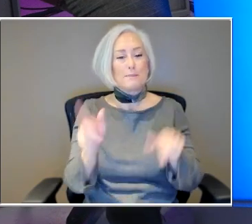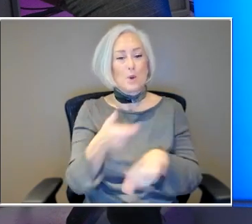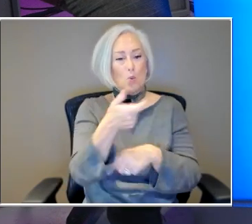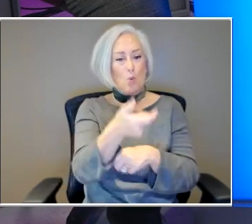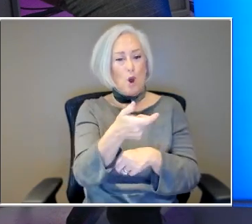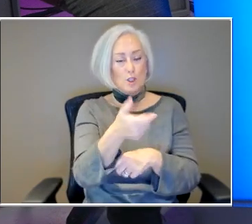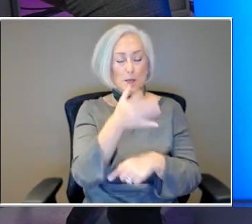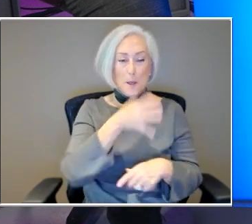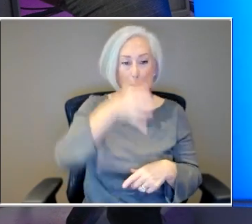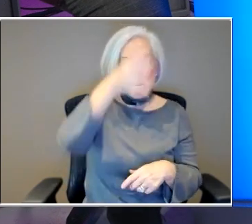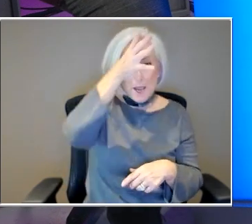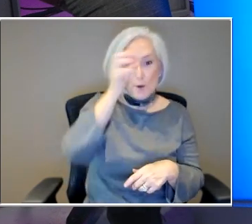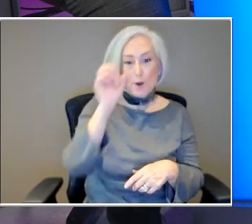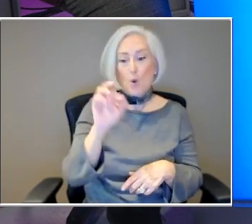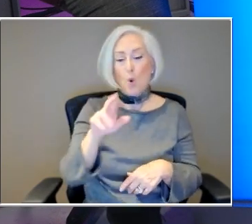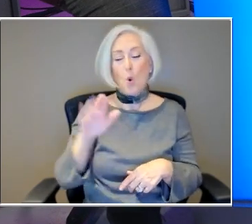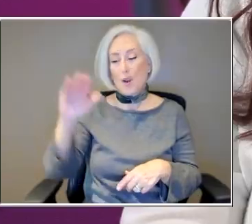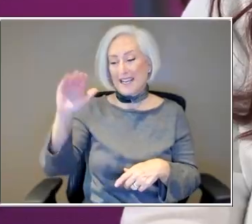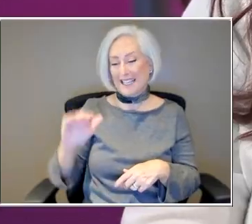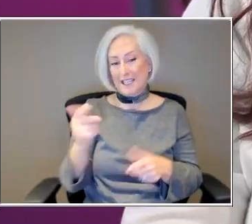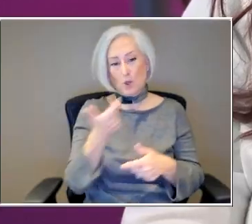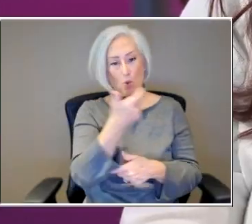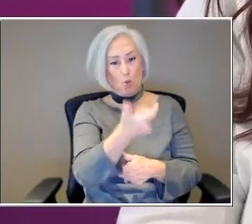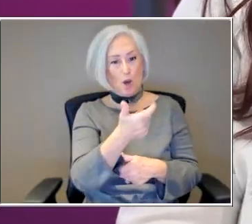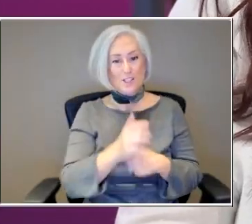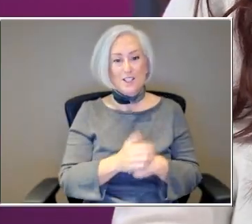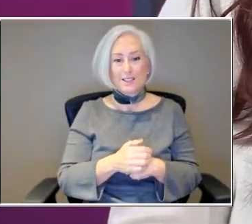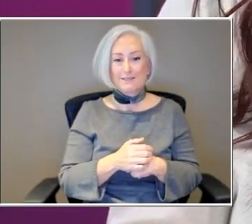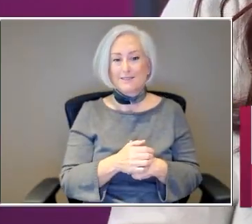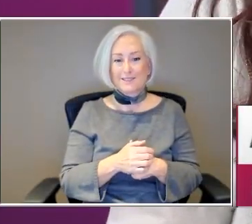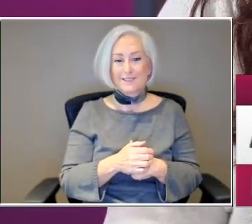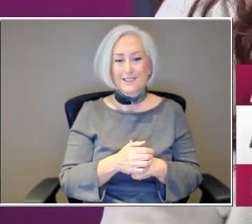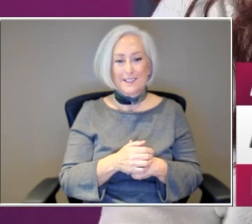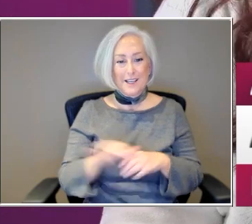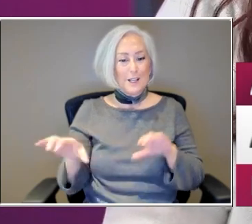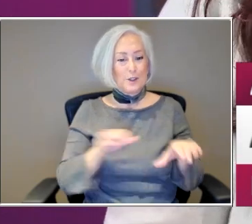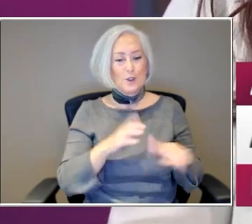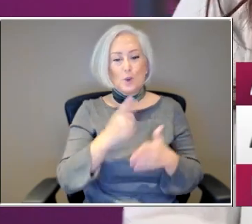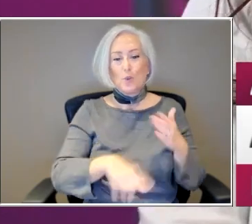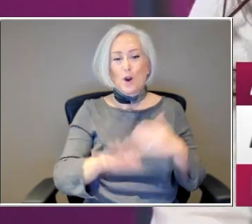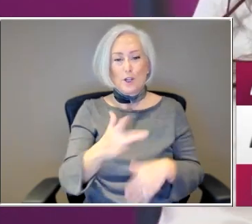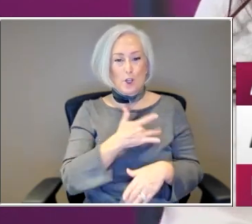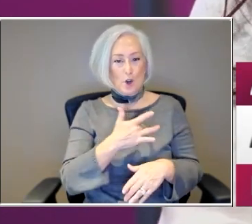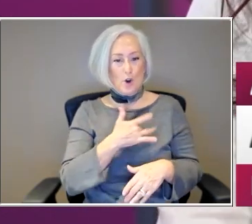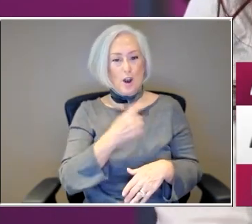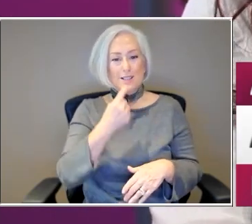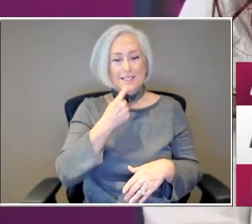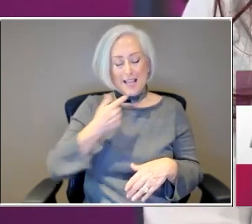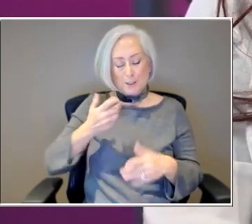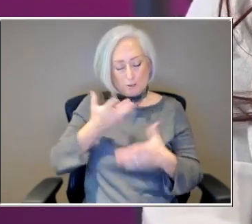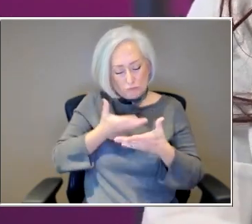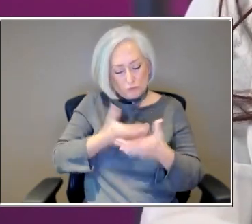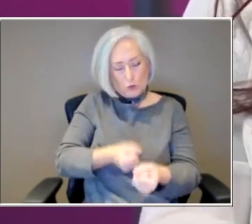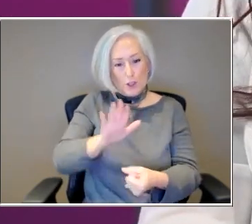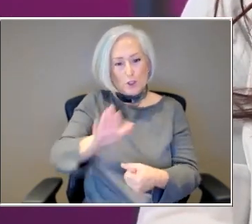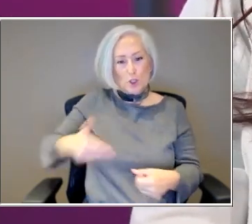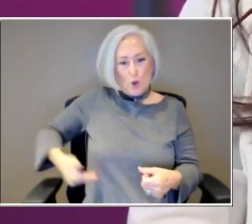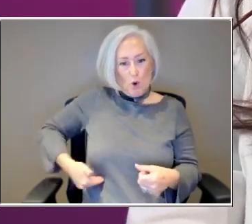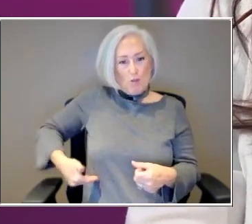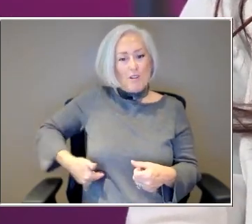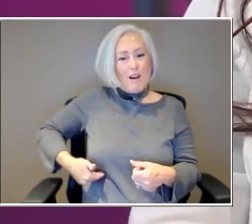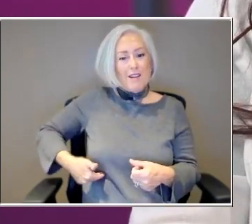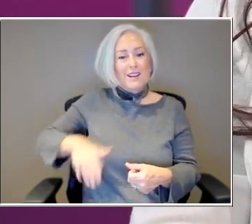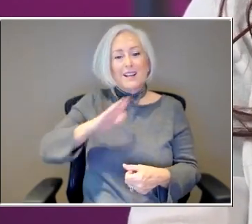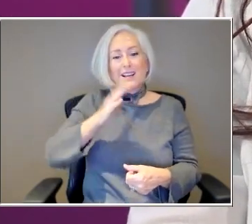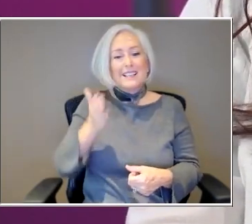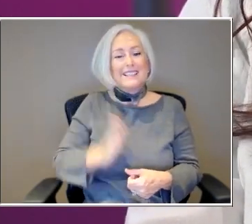a kid watching this program? Go for the call. Do what your heart says. Always trust your gut feeling. Never estimate how